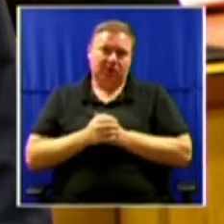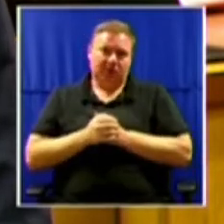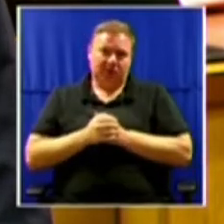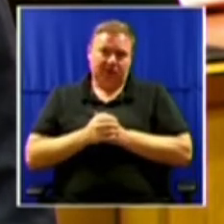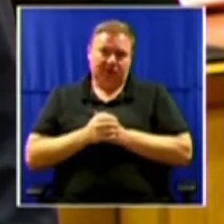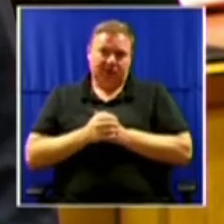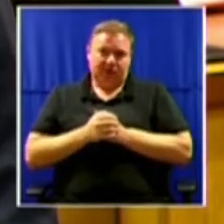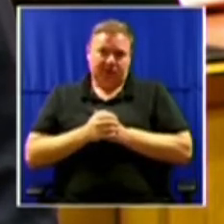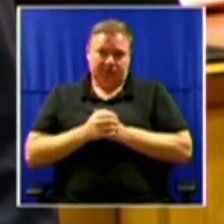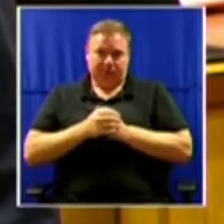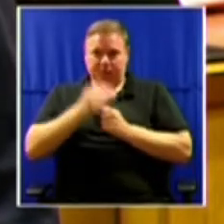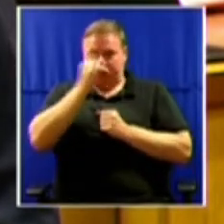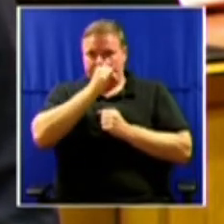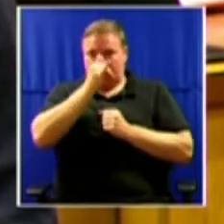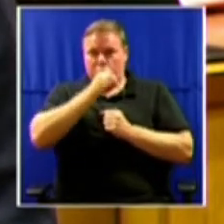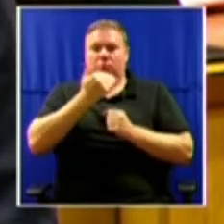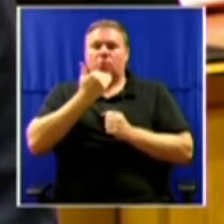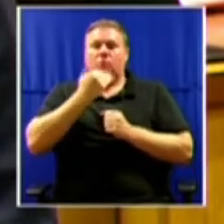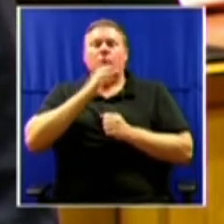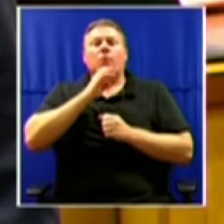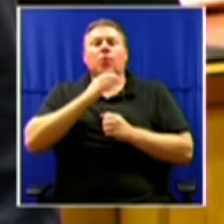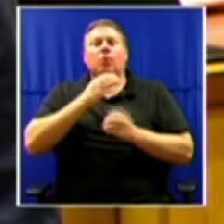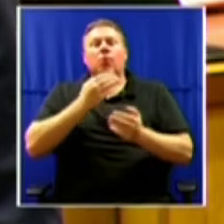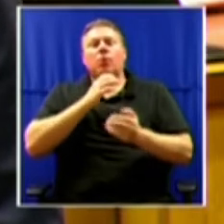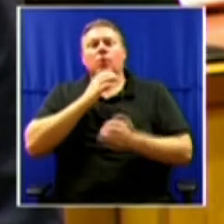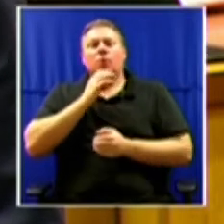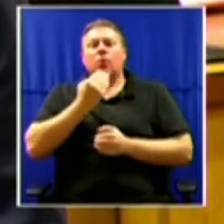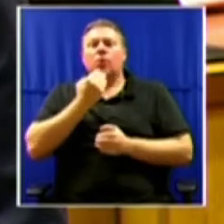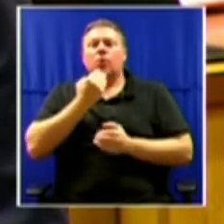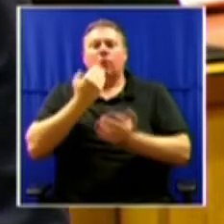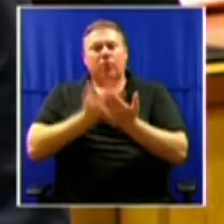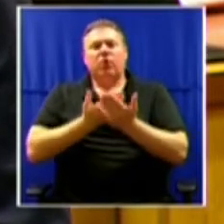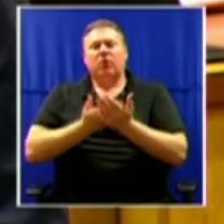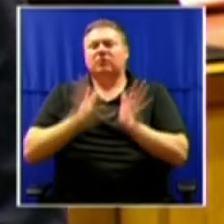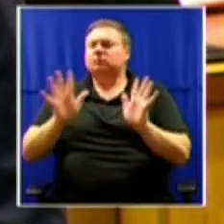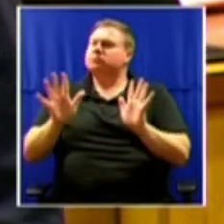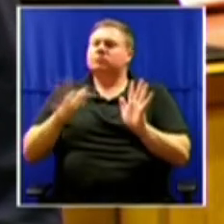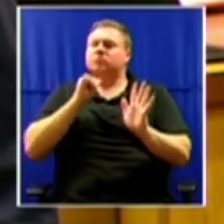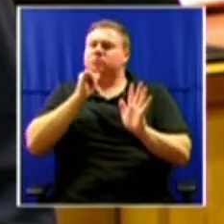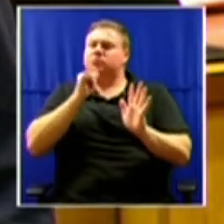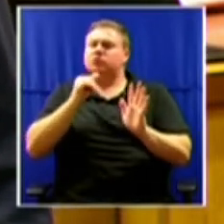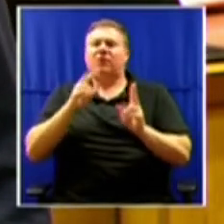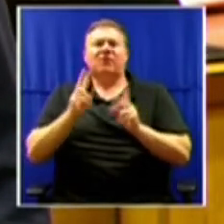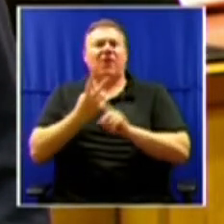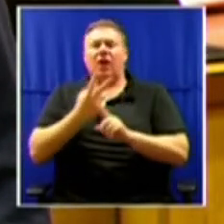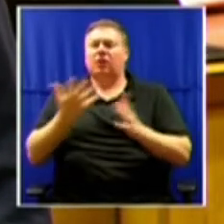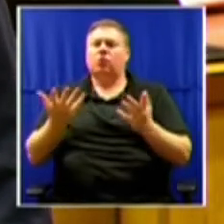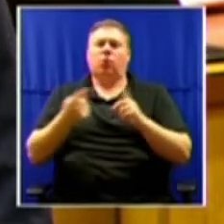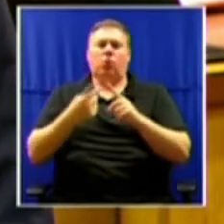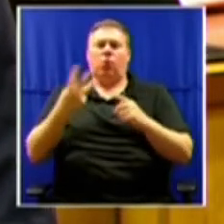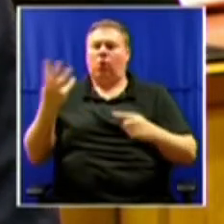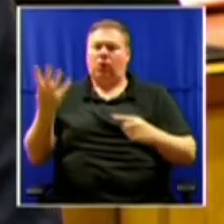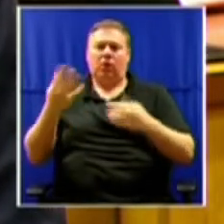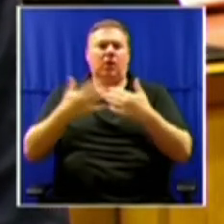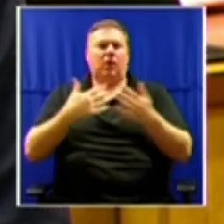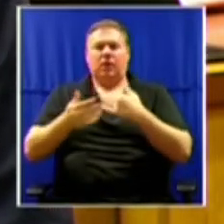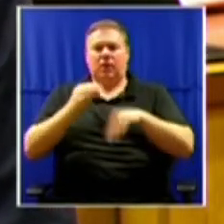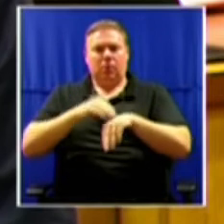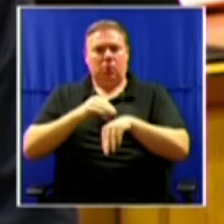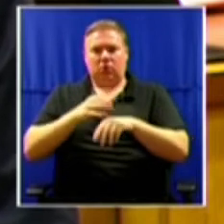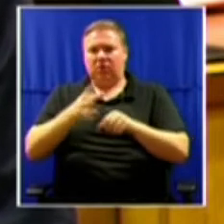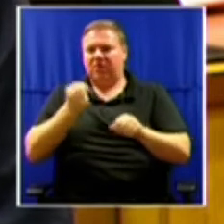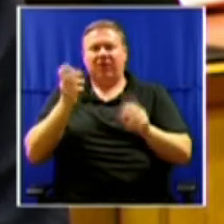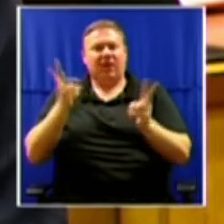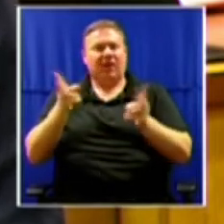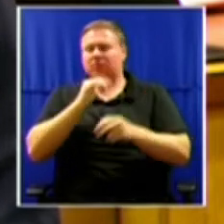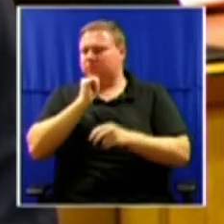criminals who have proven themselves that they will only be rehabilitated when they are inside the cells.